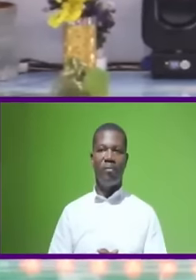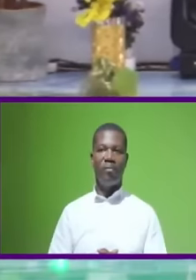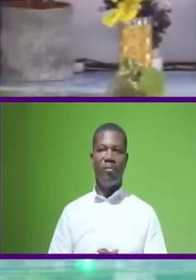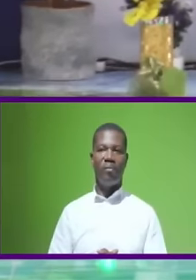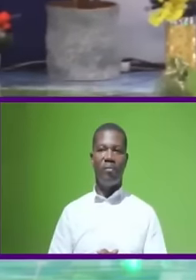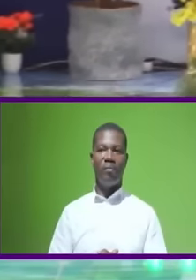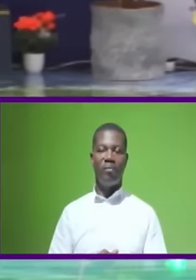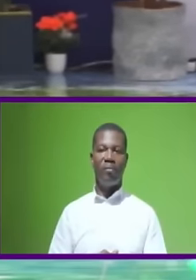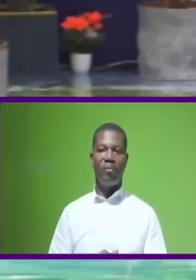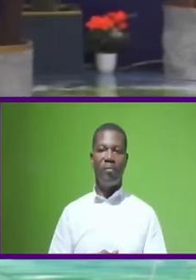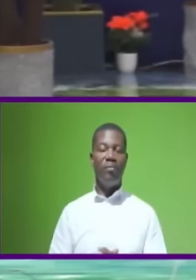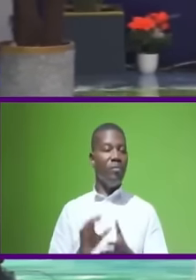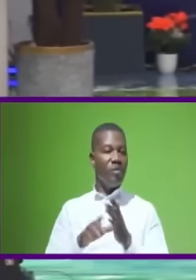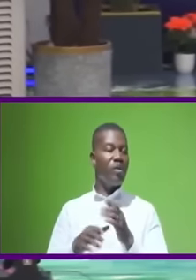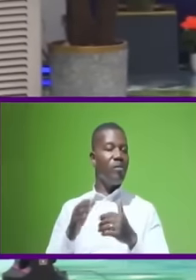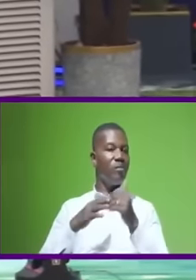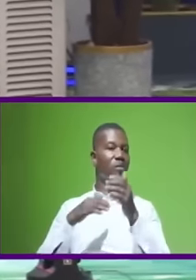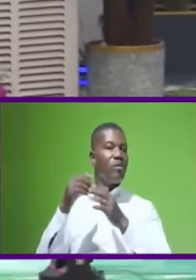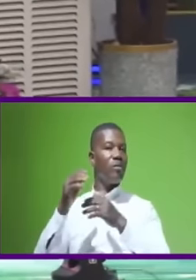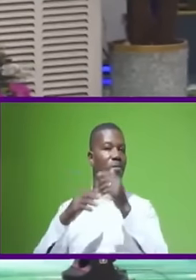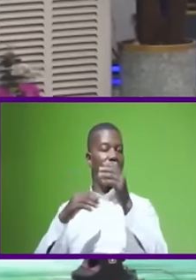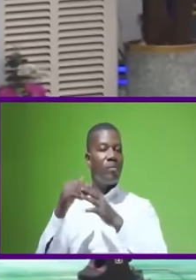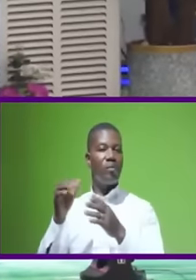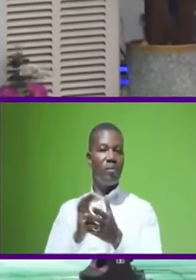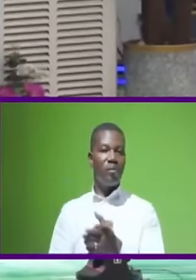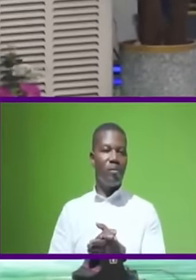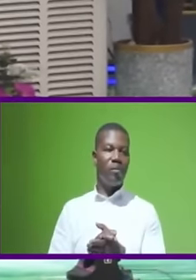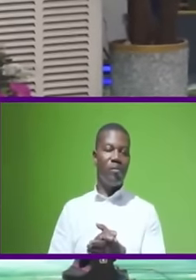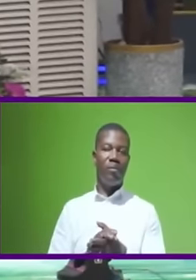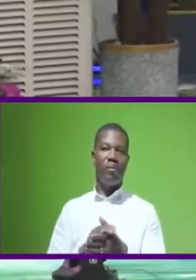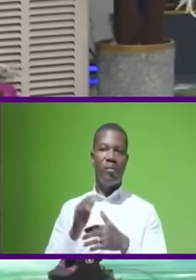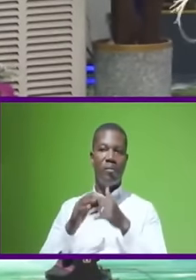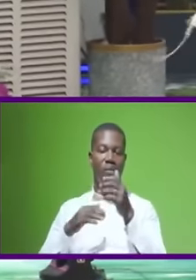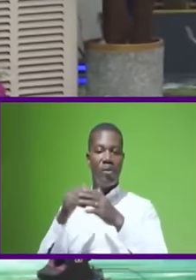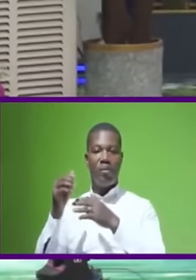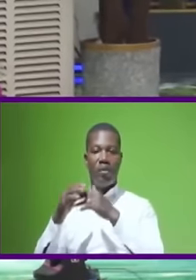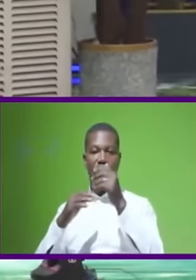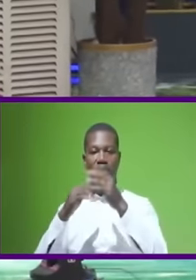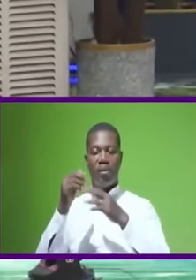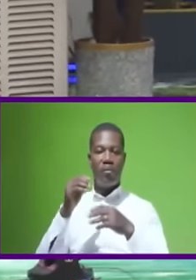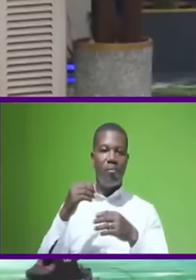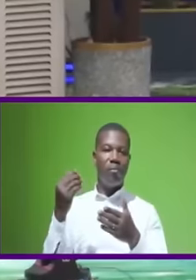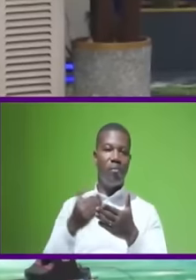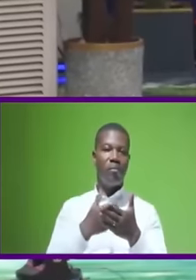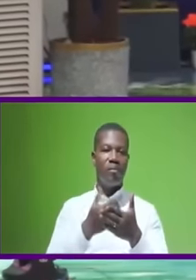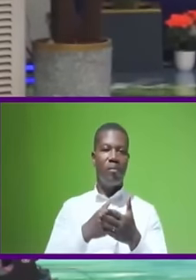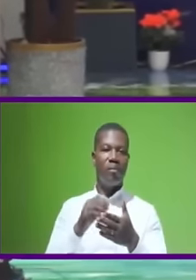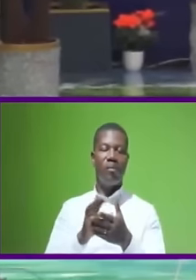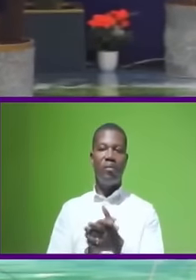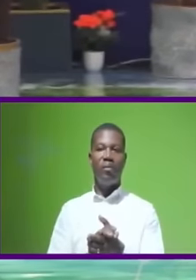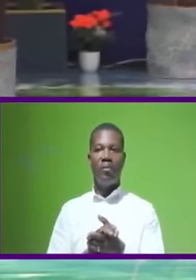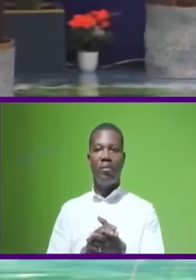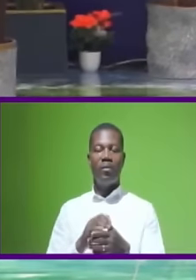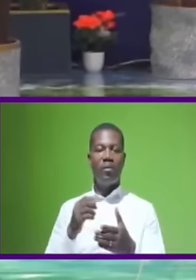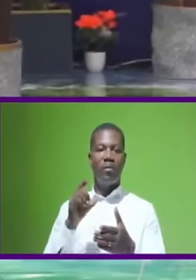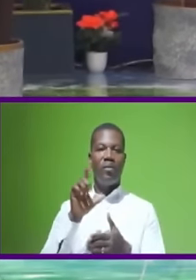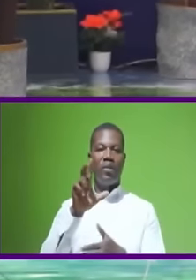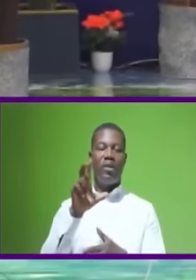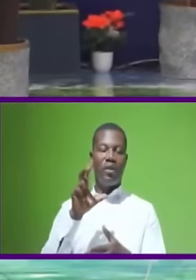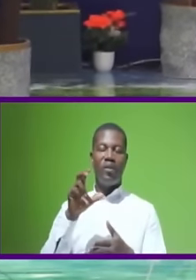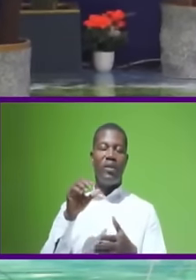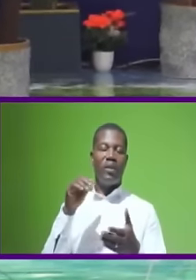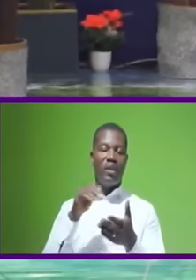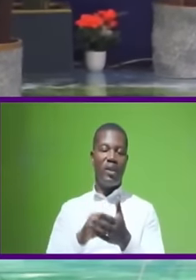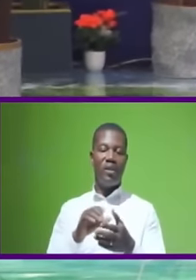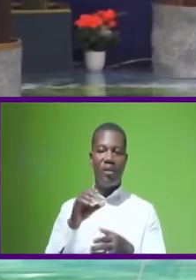And the means is dying today. And now you have to pay $250,000. Yes. $300,000. Now,